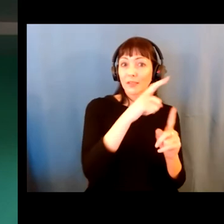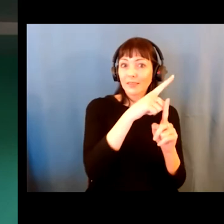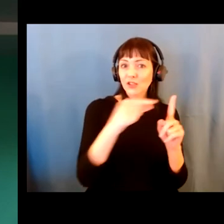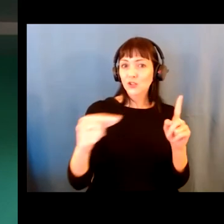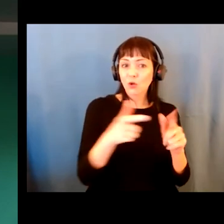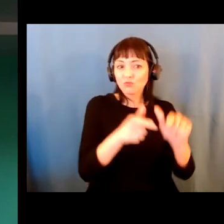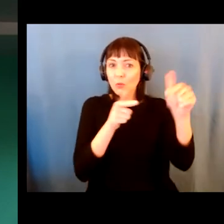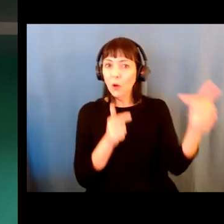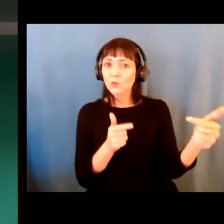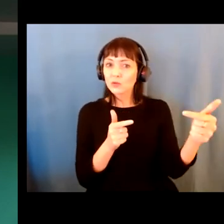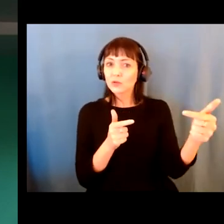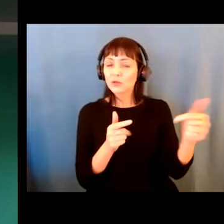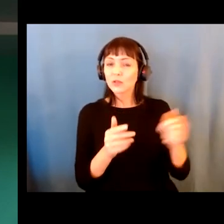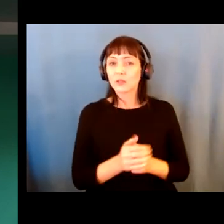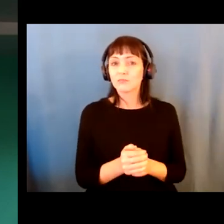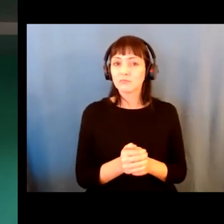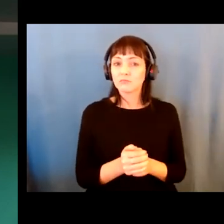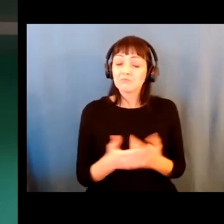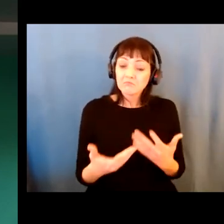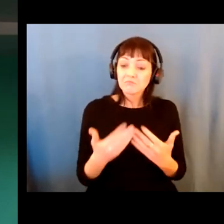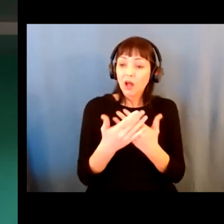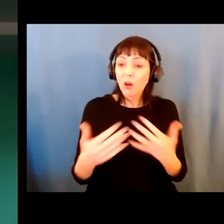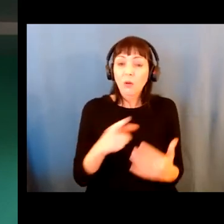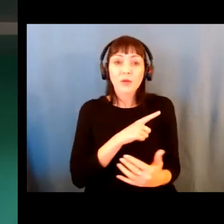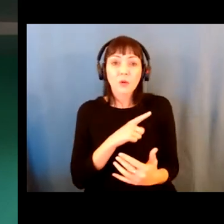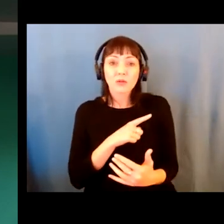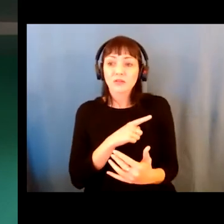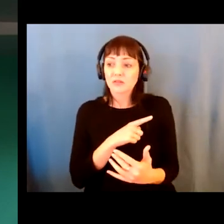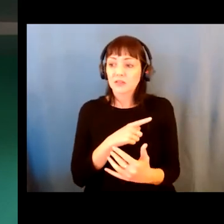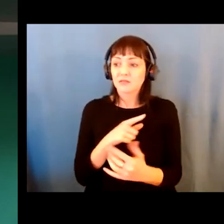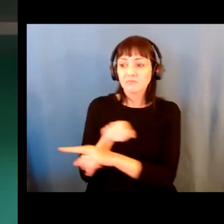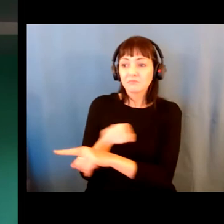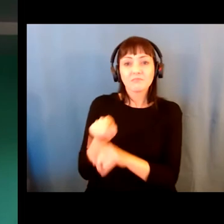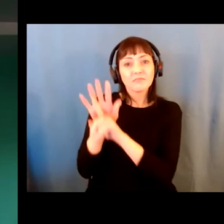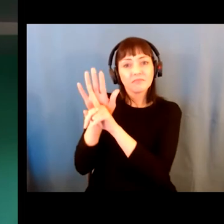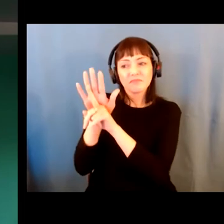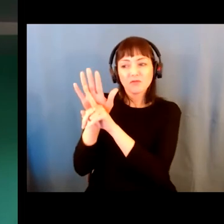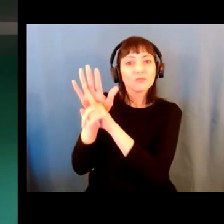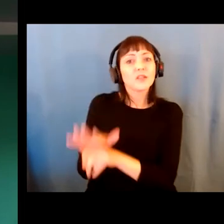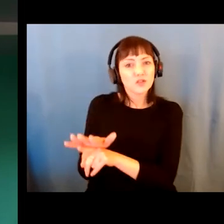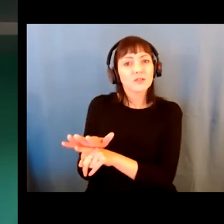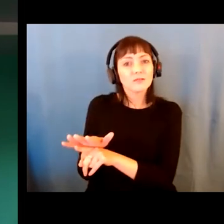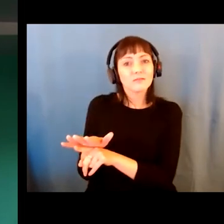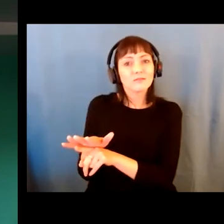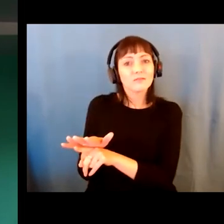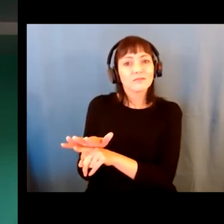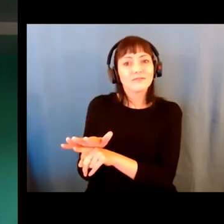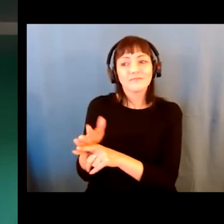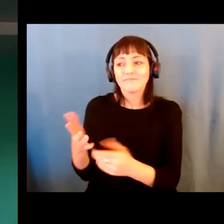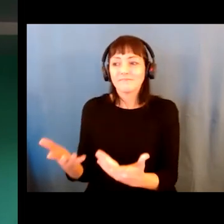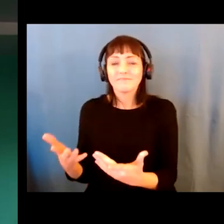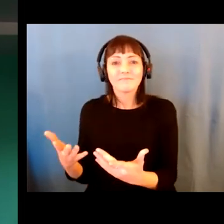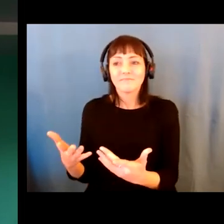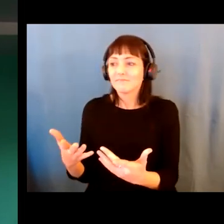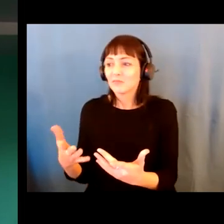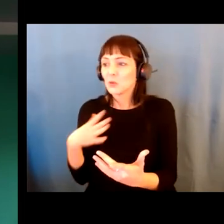And, you know, a lot of that is being driven by the ableist normative, you know, population